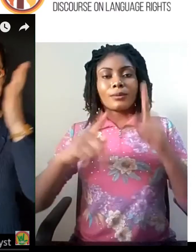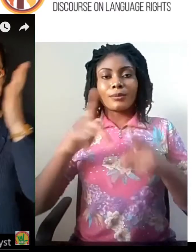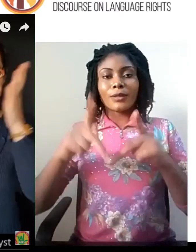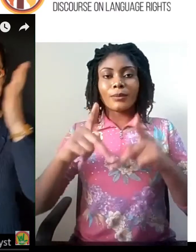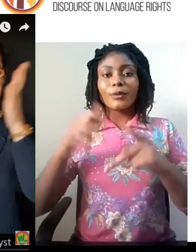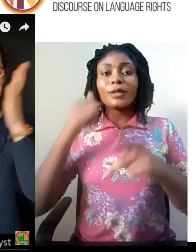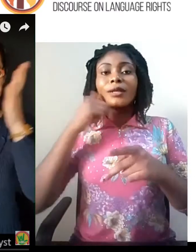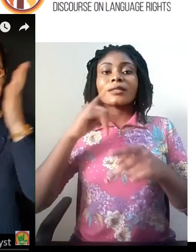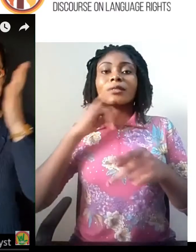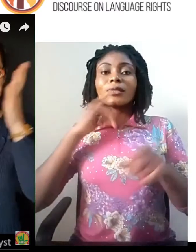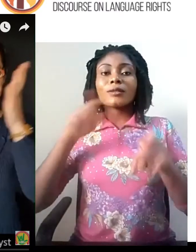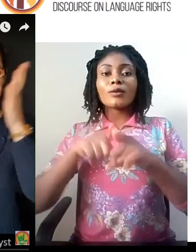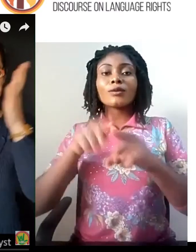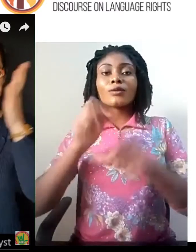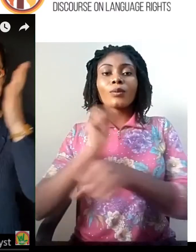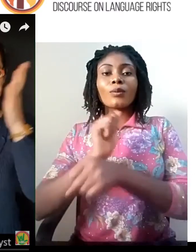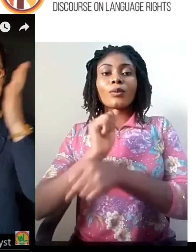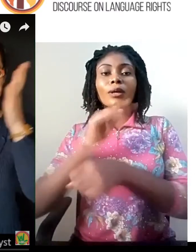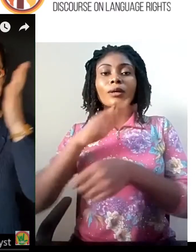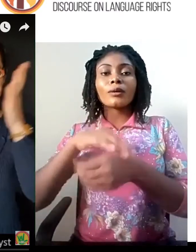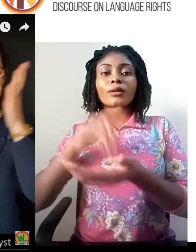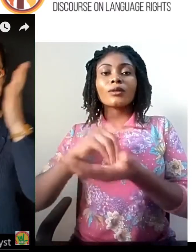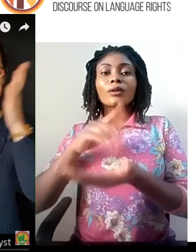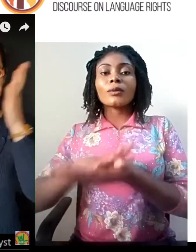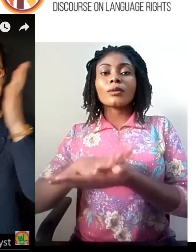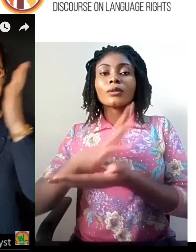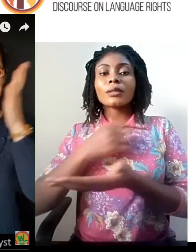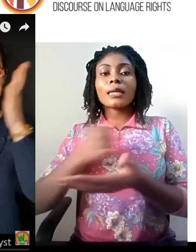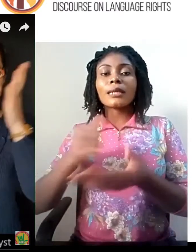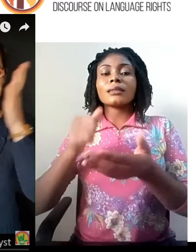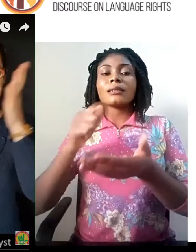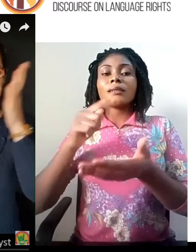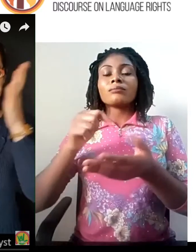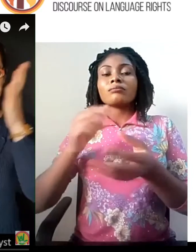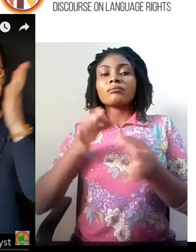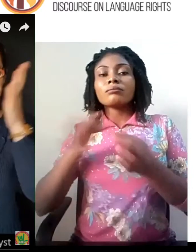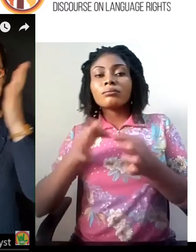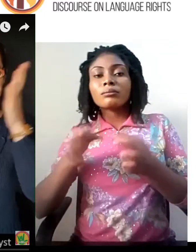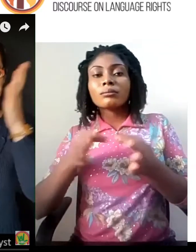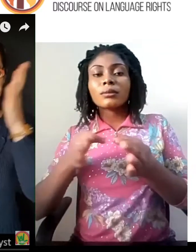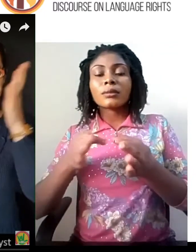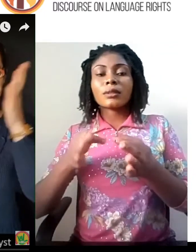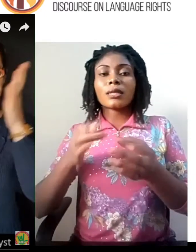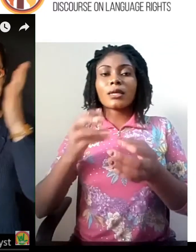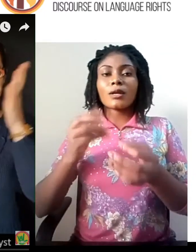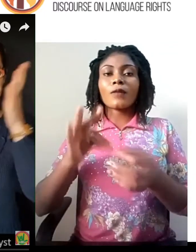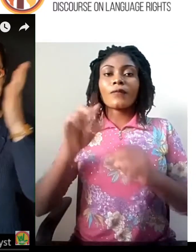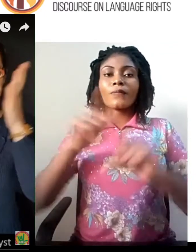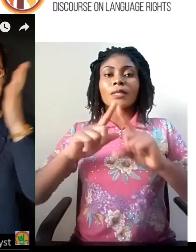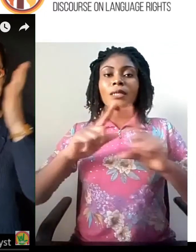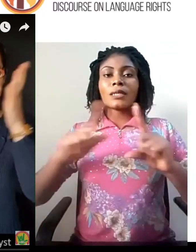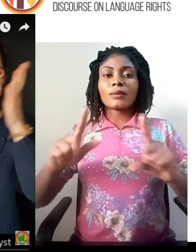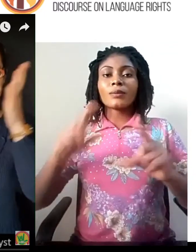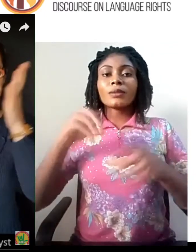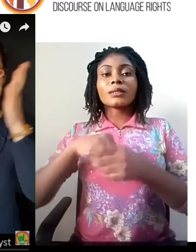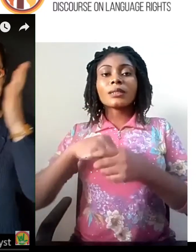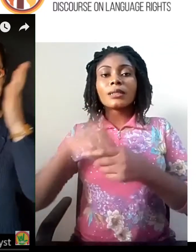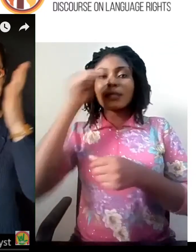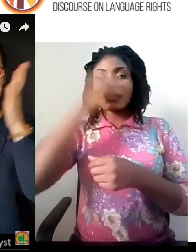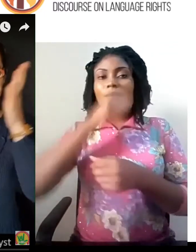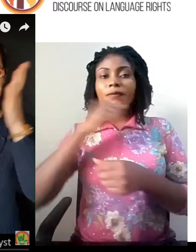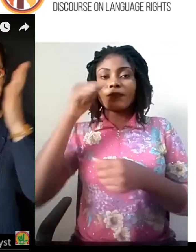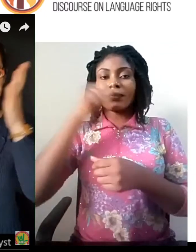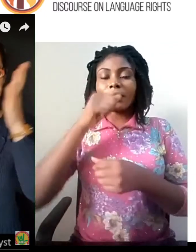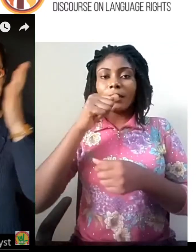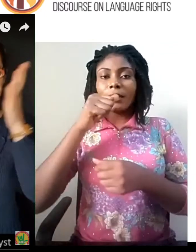the documentation and description of the sign languages in Africa in different African